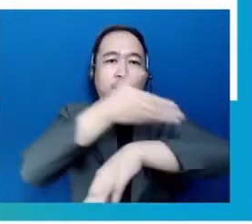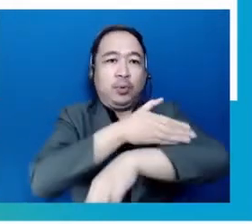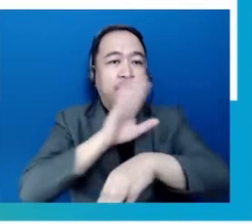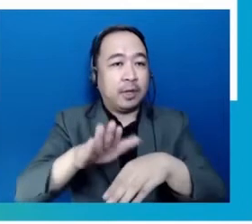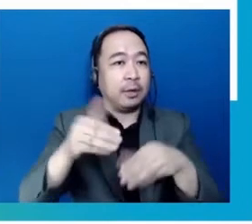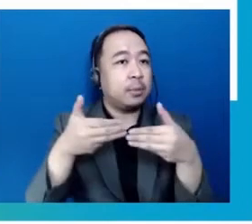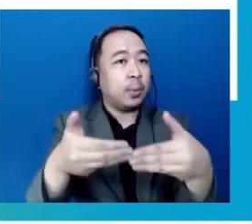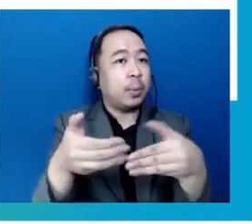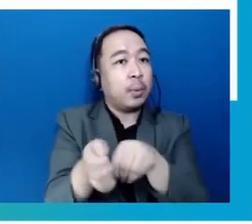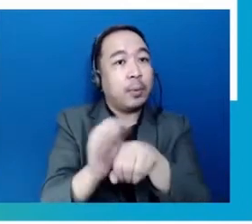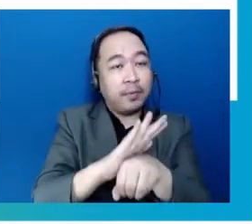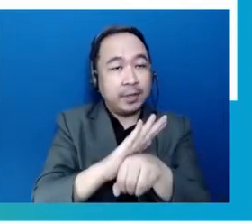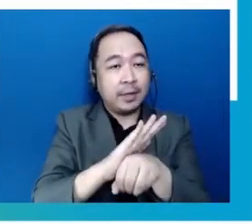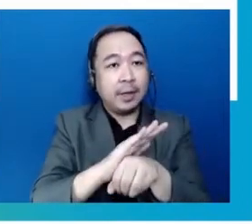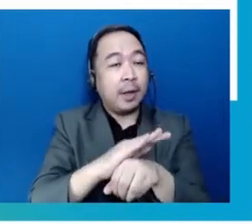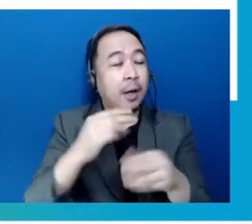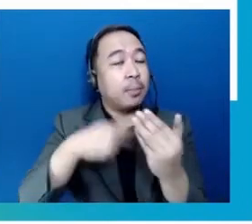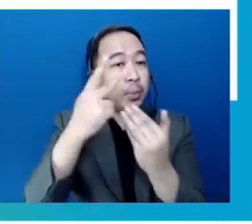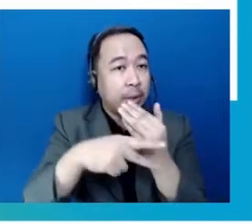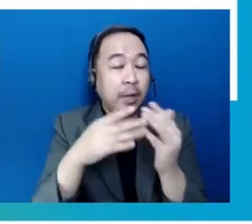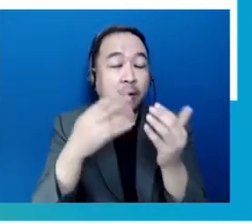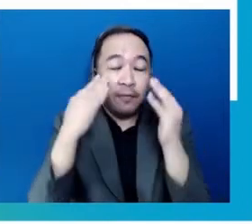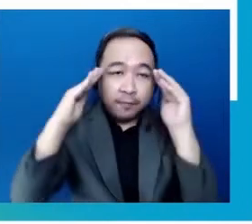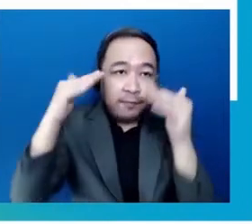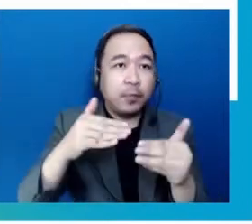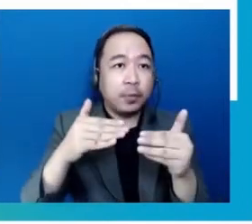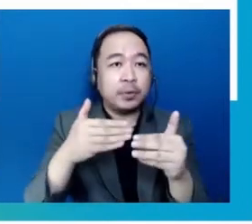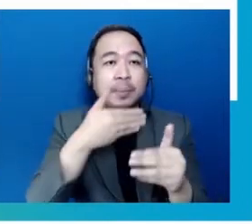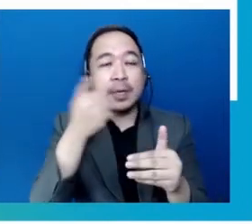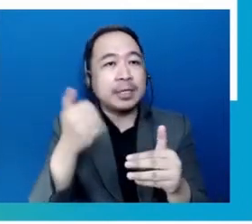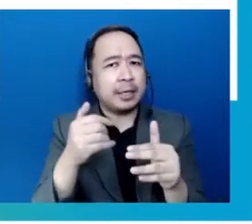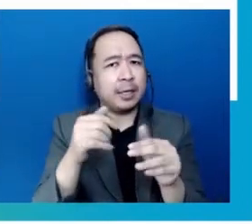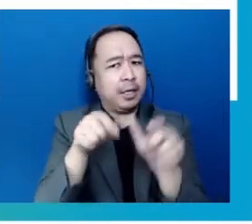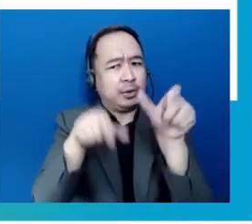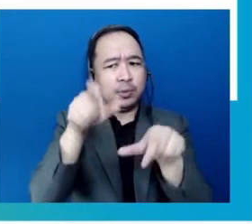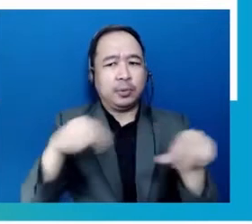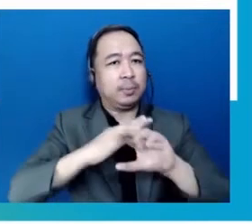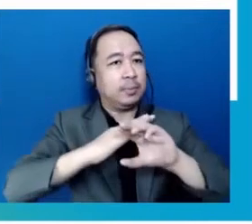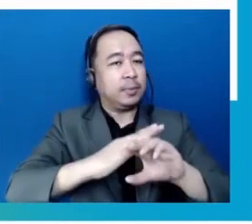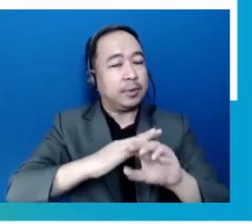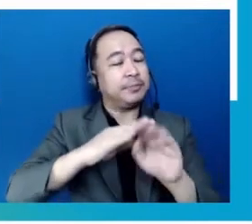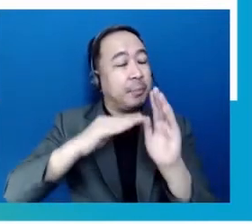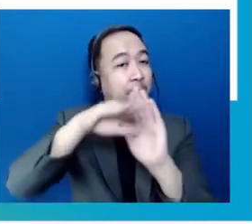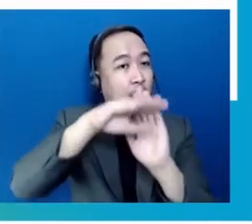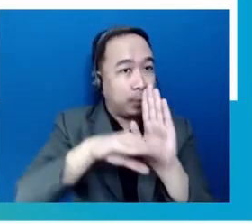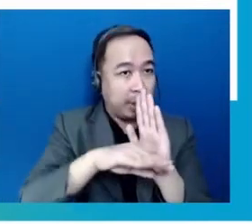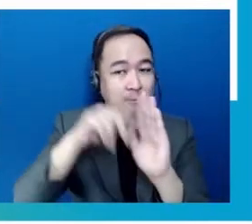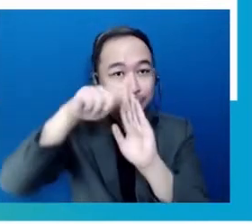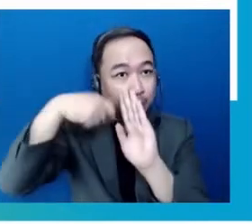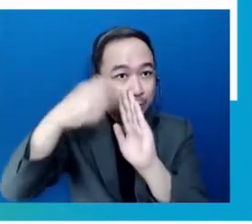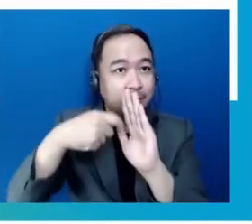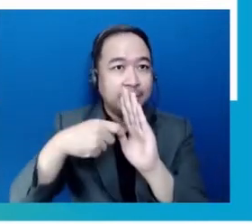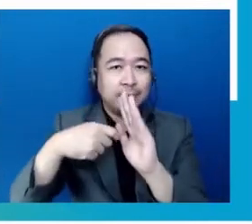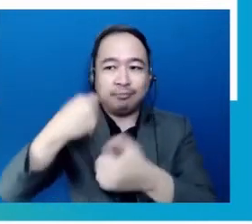on community-based crisis mitigation, social protection programs, and livelihood support for communities